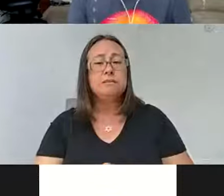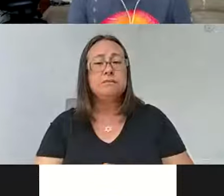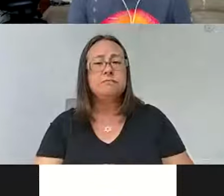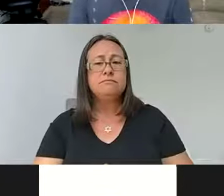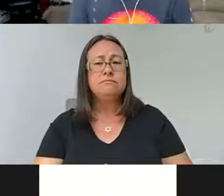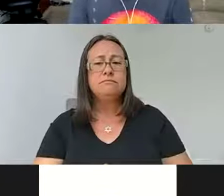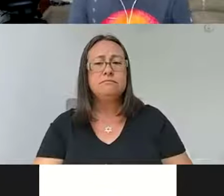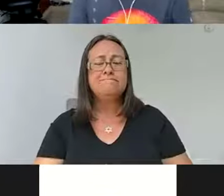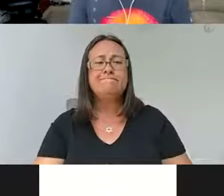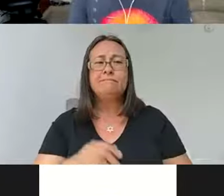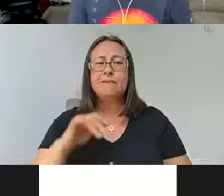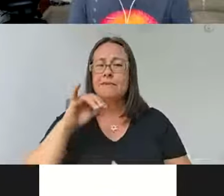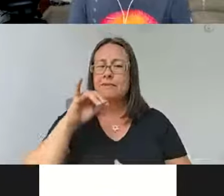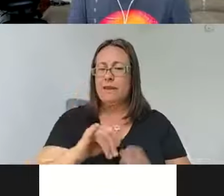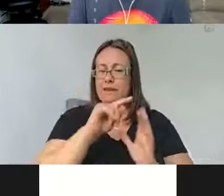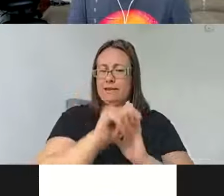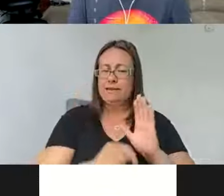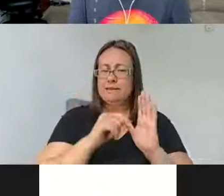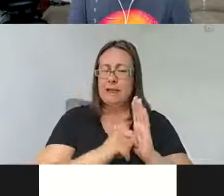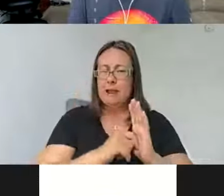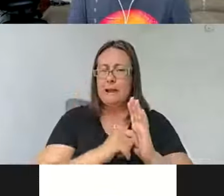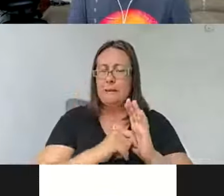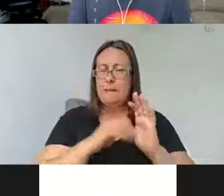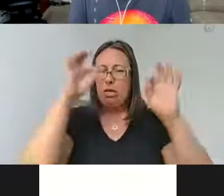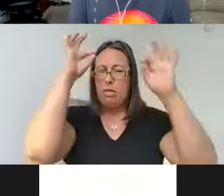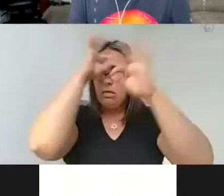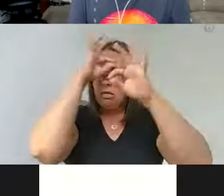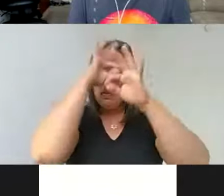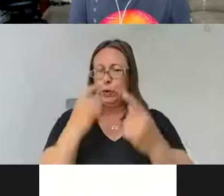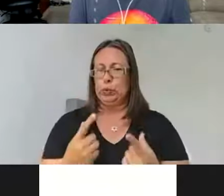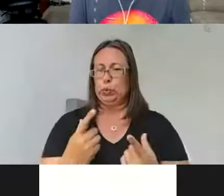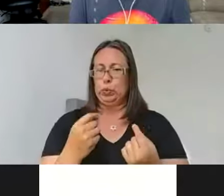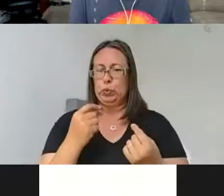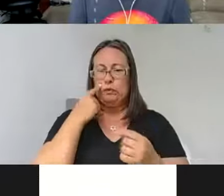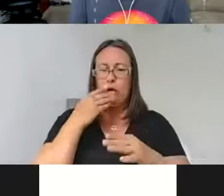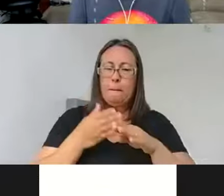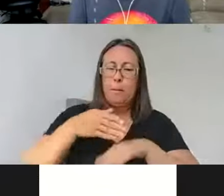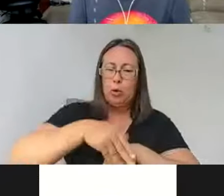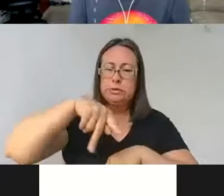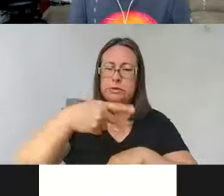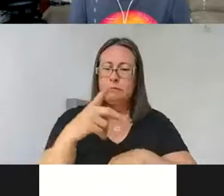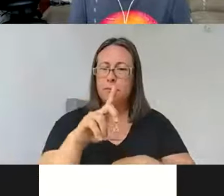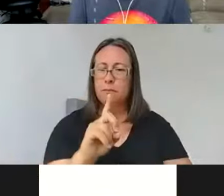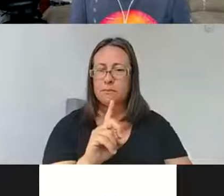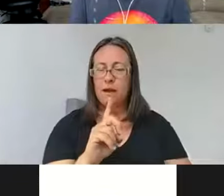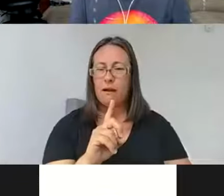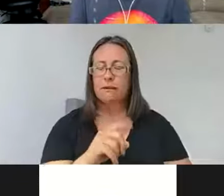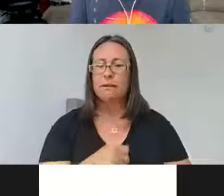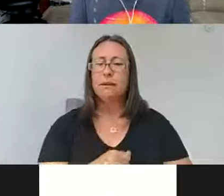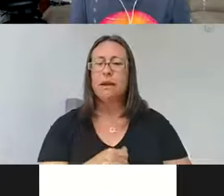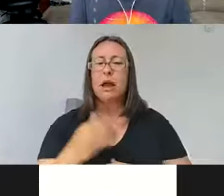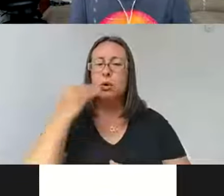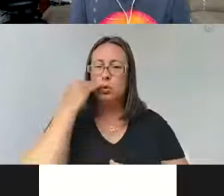really know exactly what I was going to do for a postdoc, but I knew I wanted three things. I wanted to